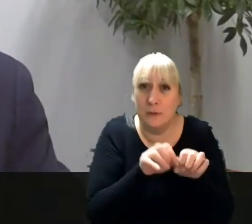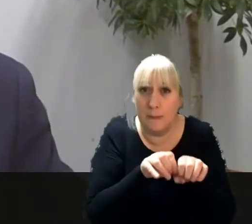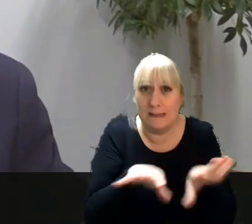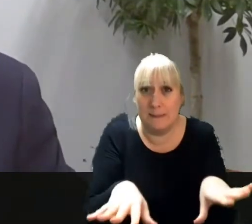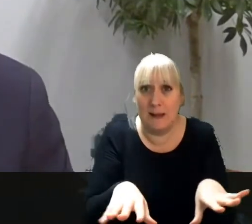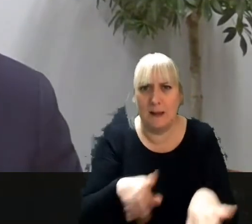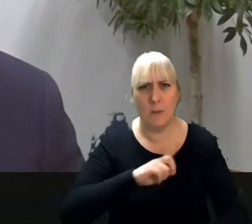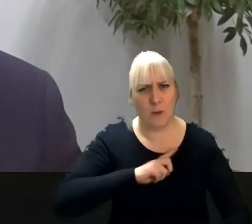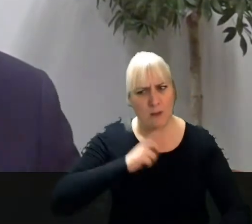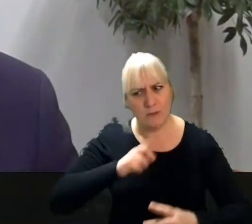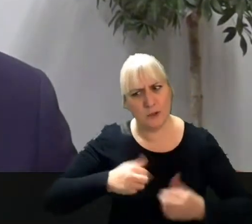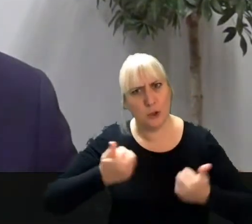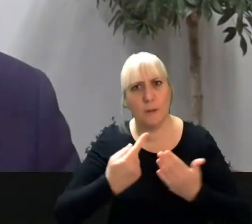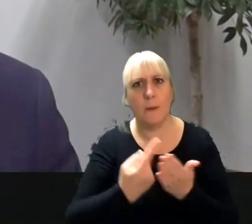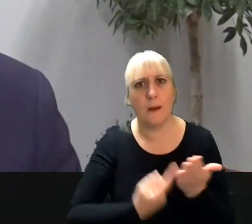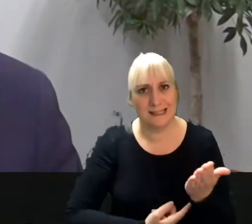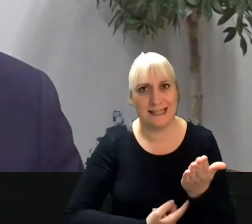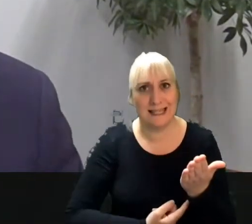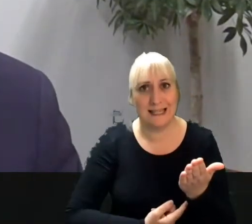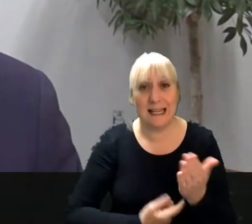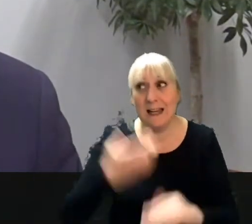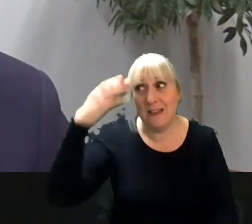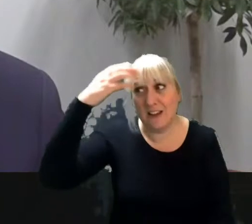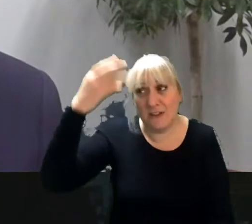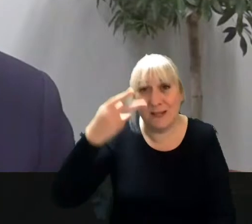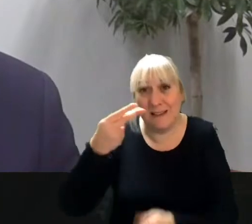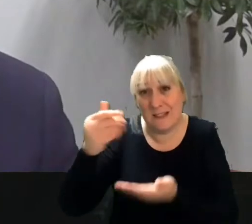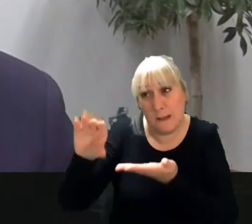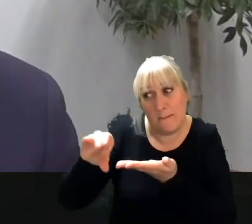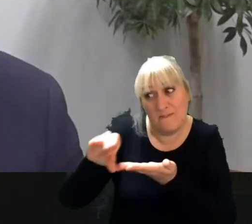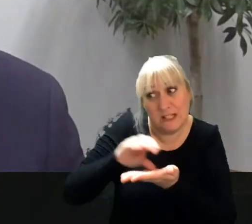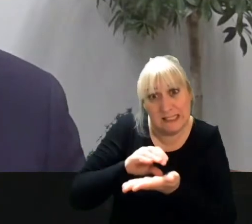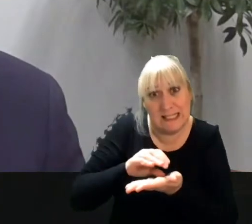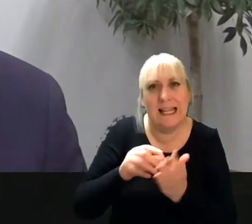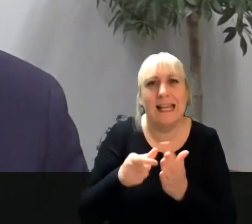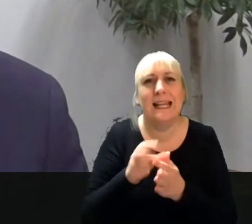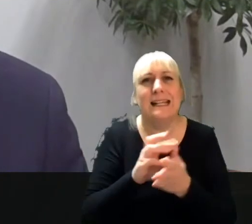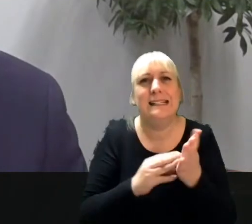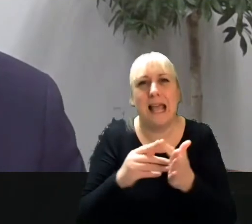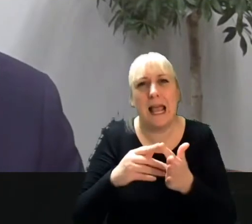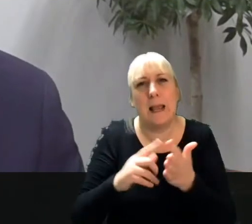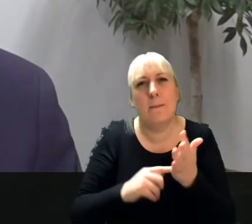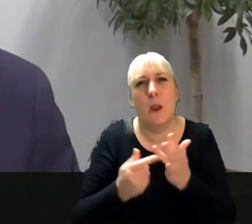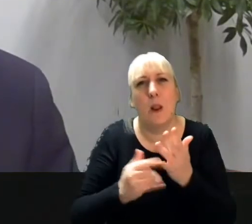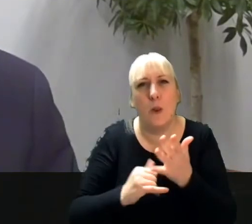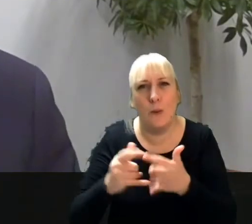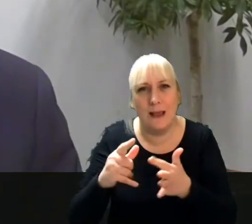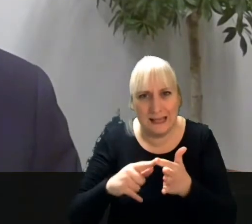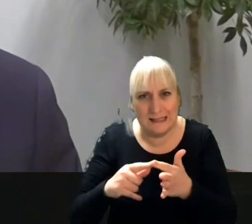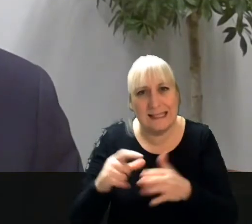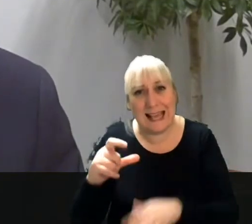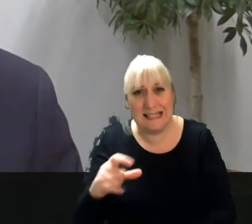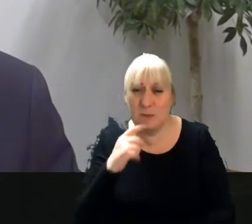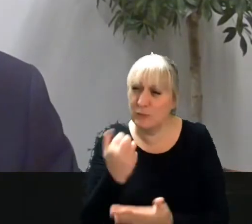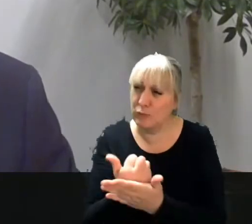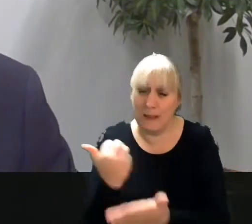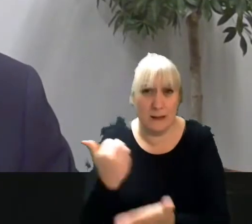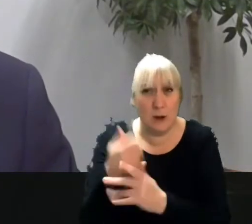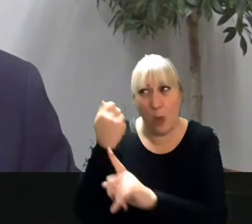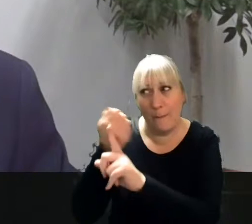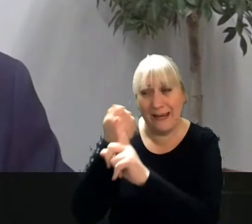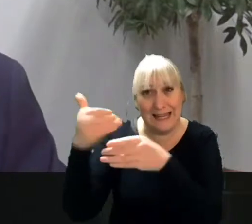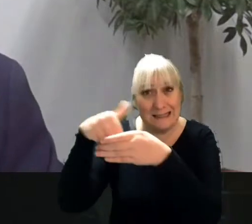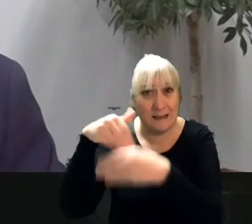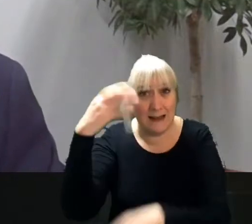some money towards that, and Dame Louise Casey was brilliant inside government lobbying for this. The bad news, Ian, is this